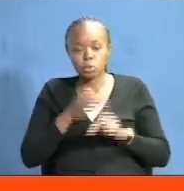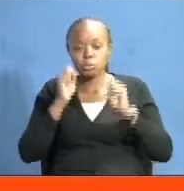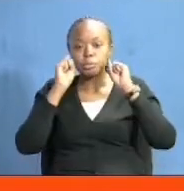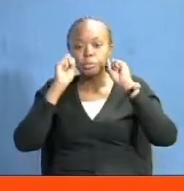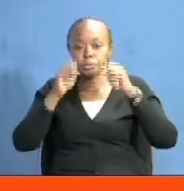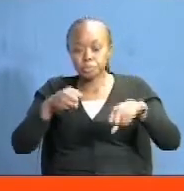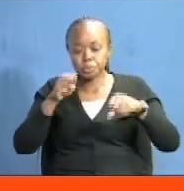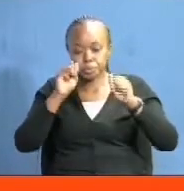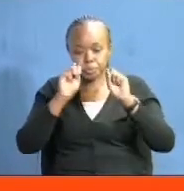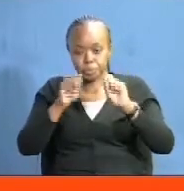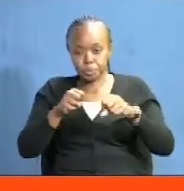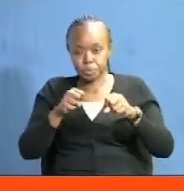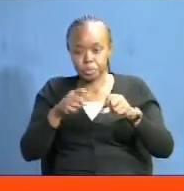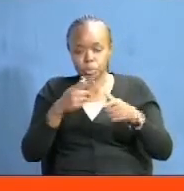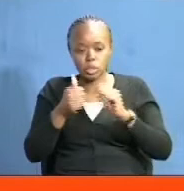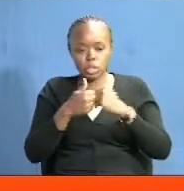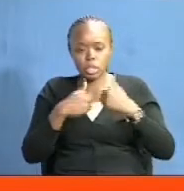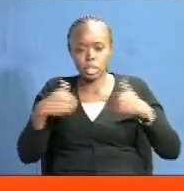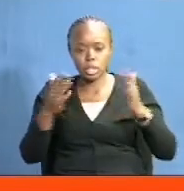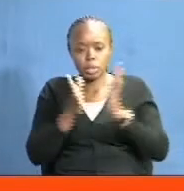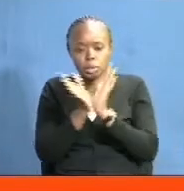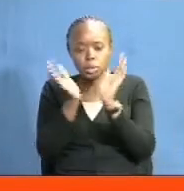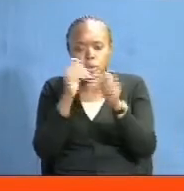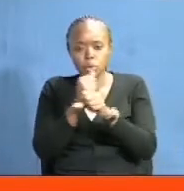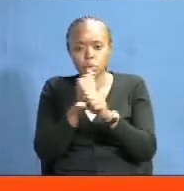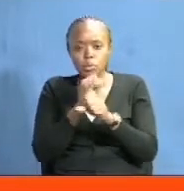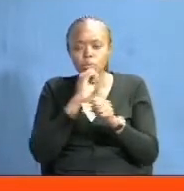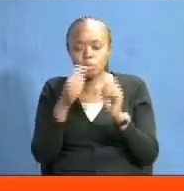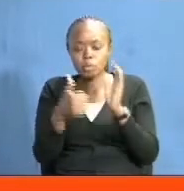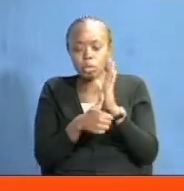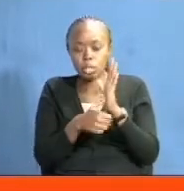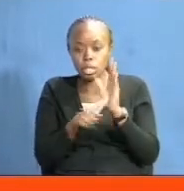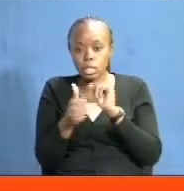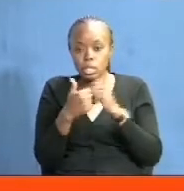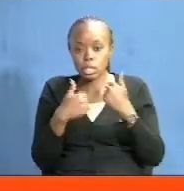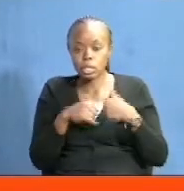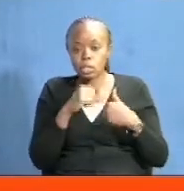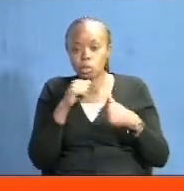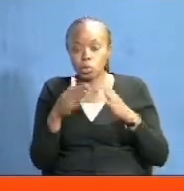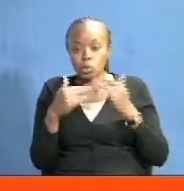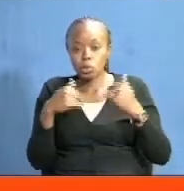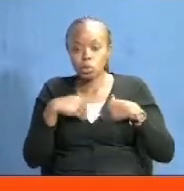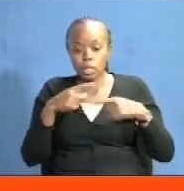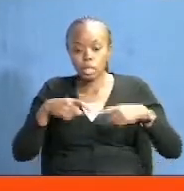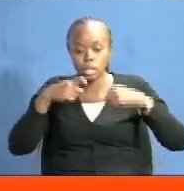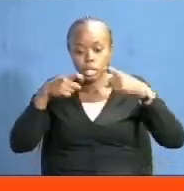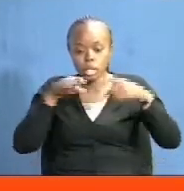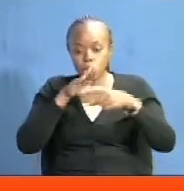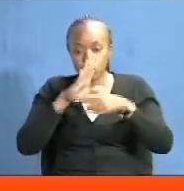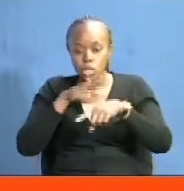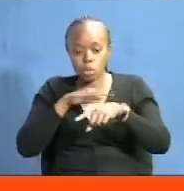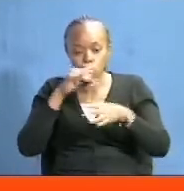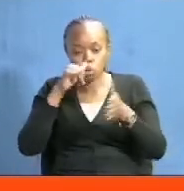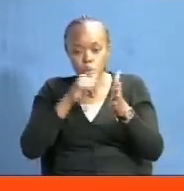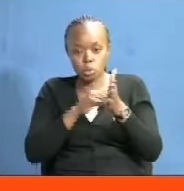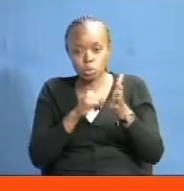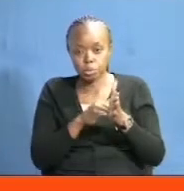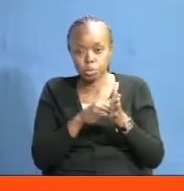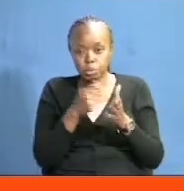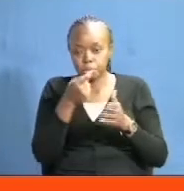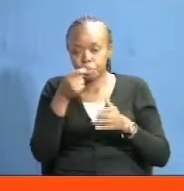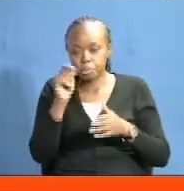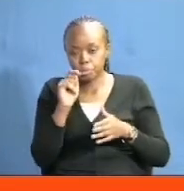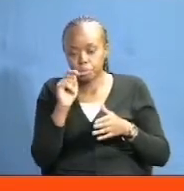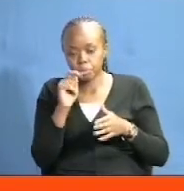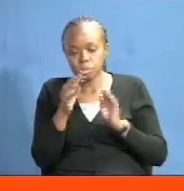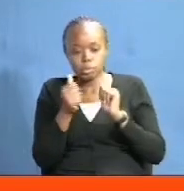most bills. Public participation is a problem. This bill, students did not actively give their views on it. The merit